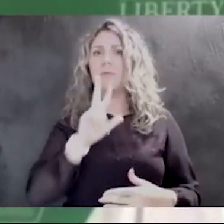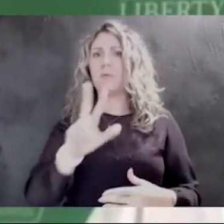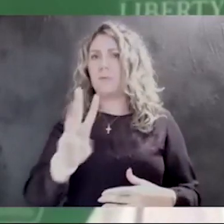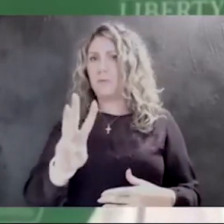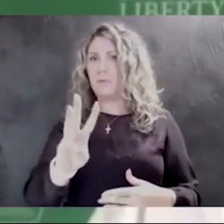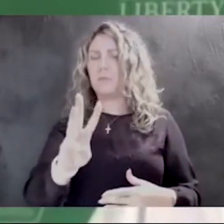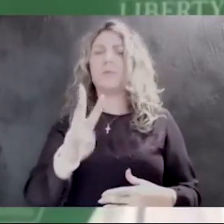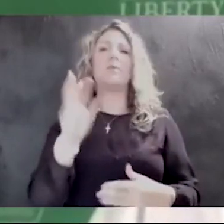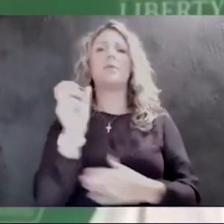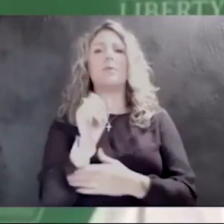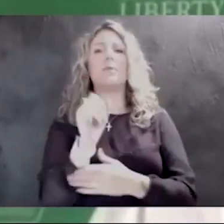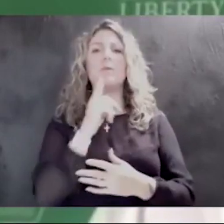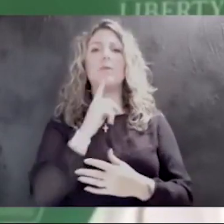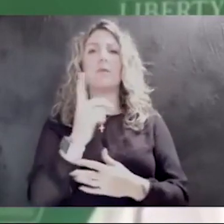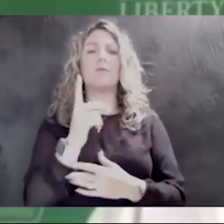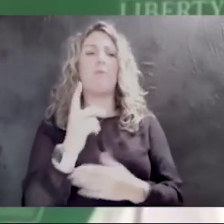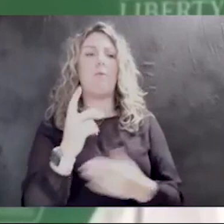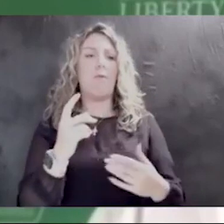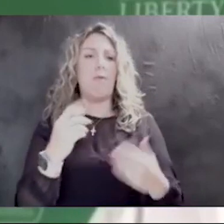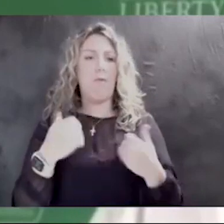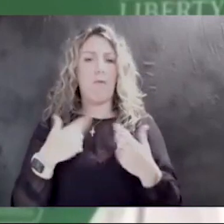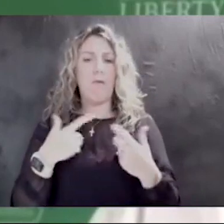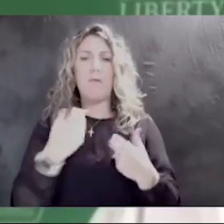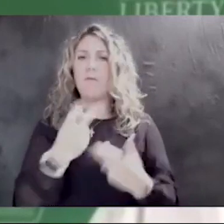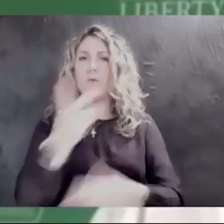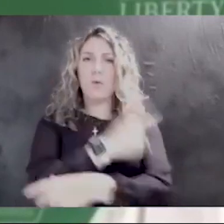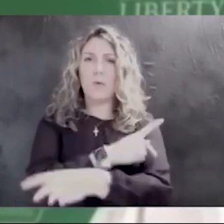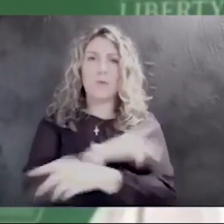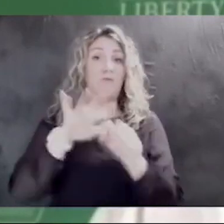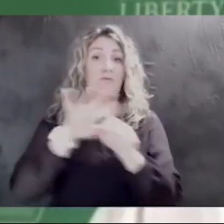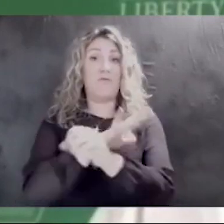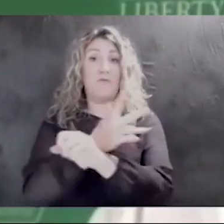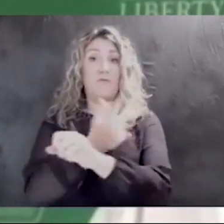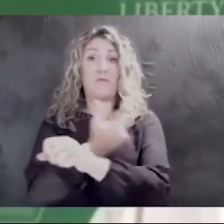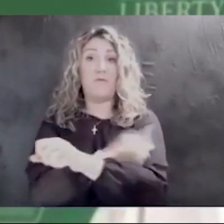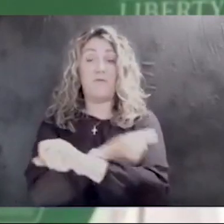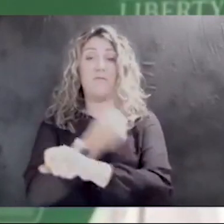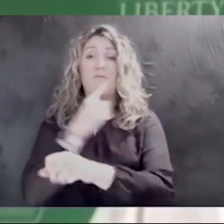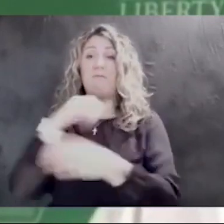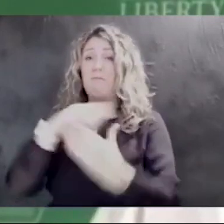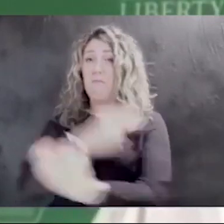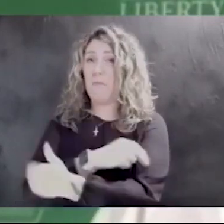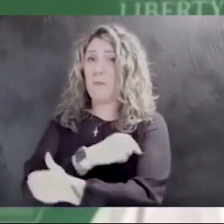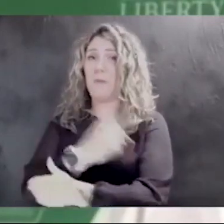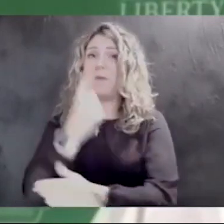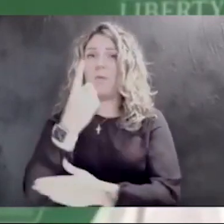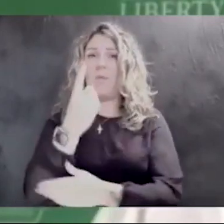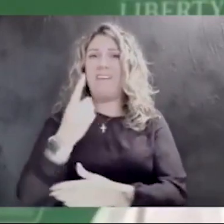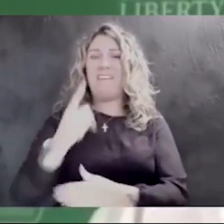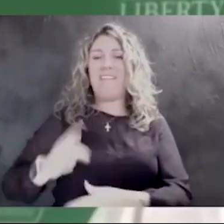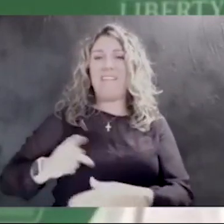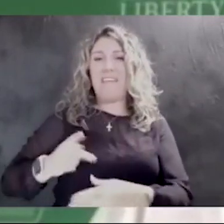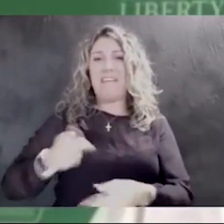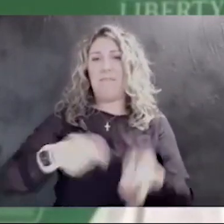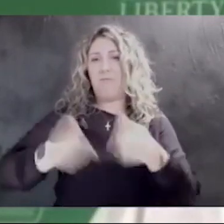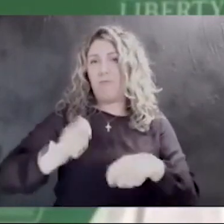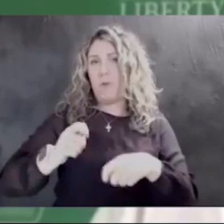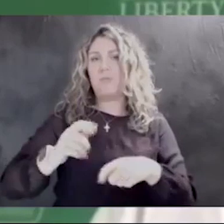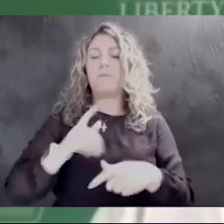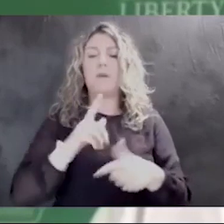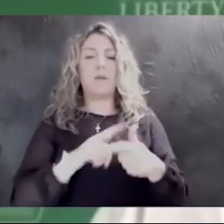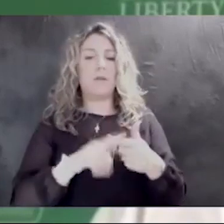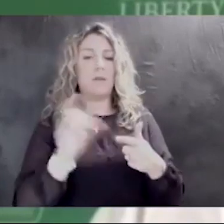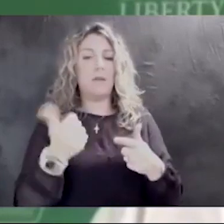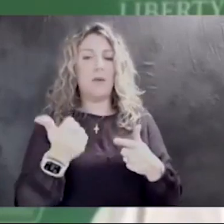We do have a couple of patients who are fully vaccinated, actually hospitalized. One is a kidney transplant patient, and another one